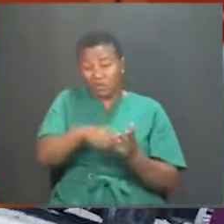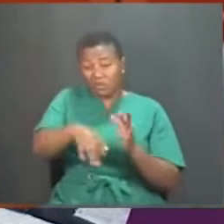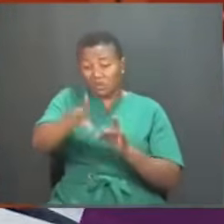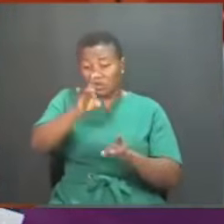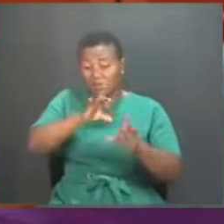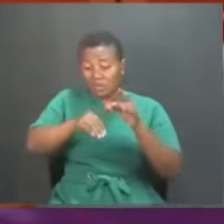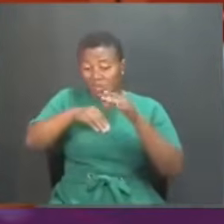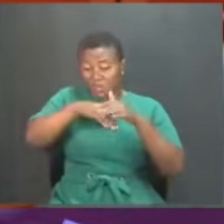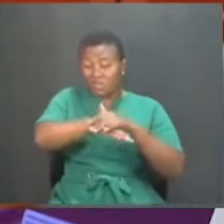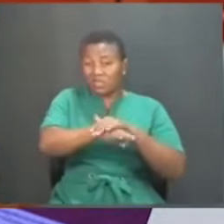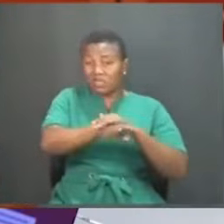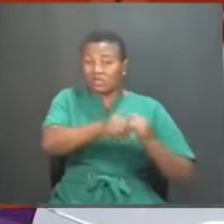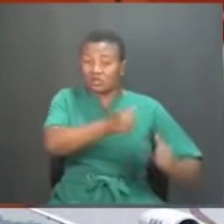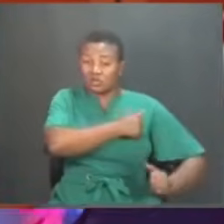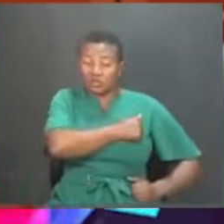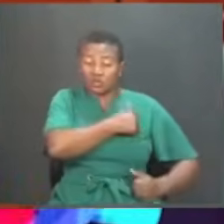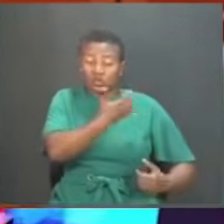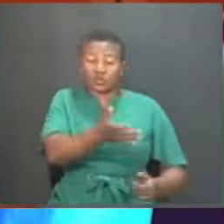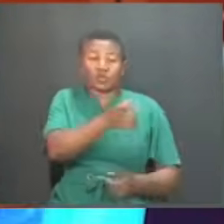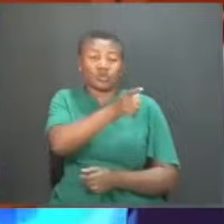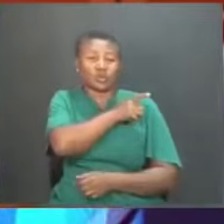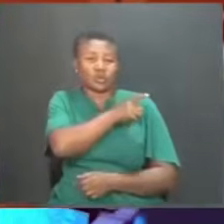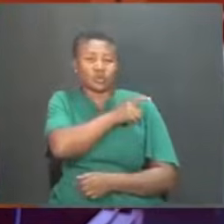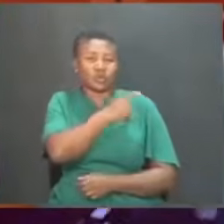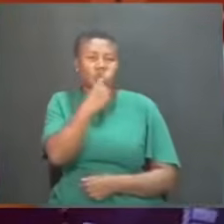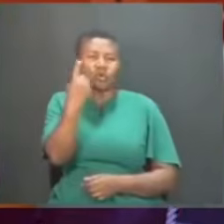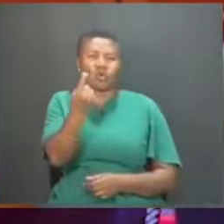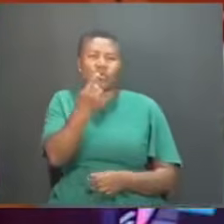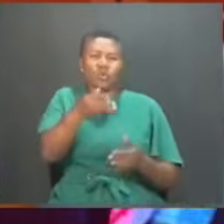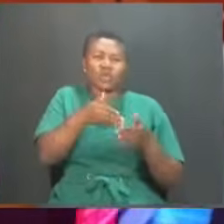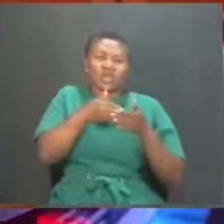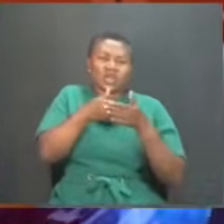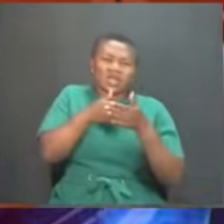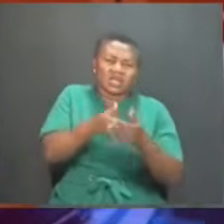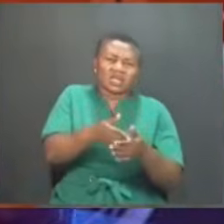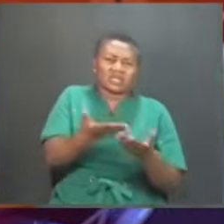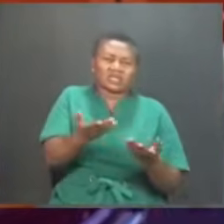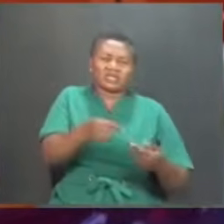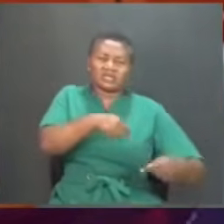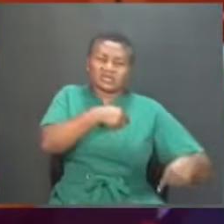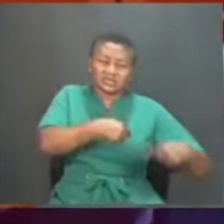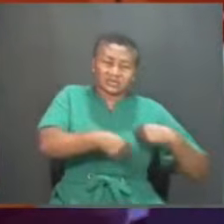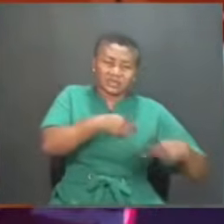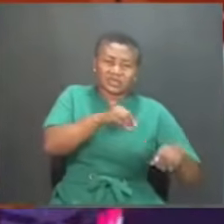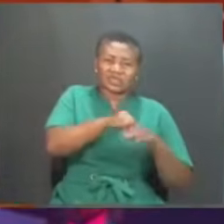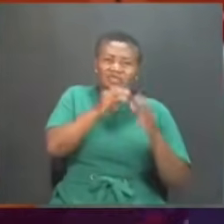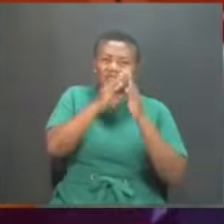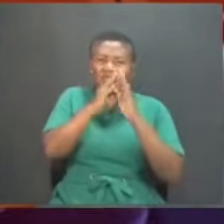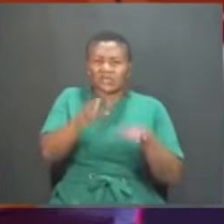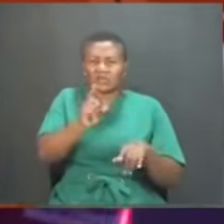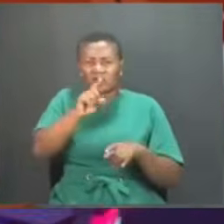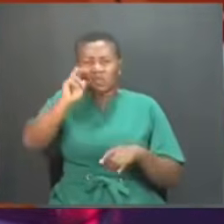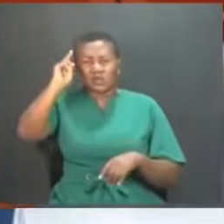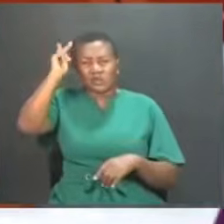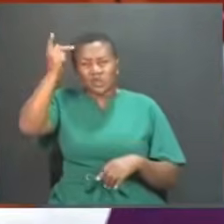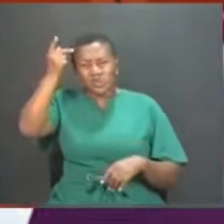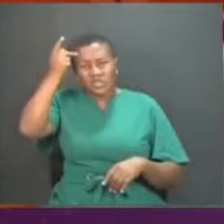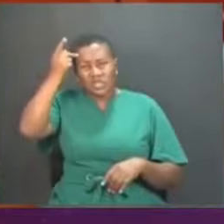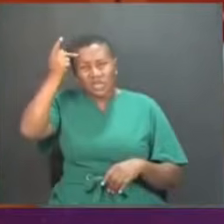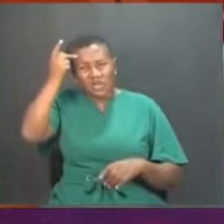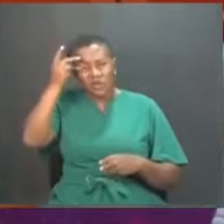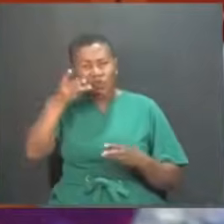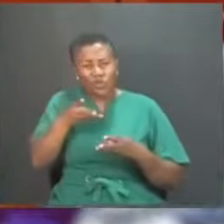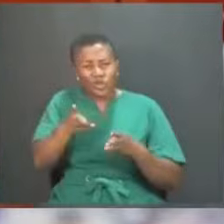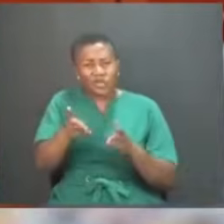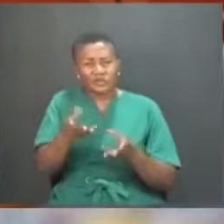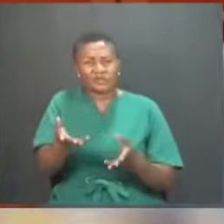the Ghana Armed Forces or the police have always generated a lot of debate, even in this House. Sometimes we talk about political recruitment. Sometimes people think